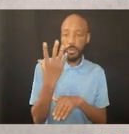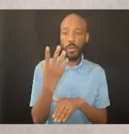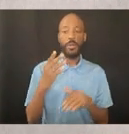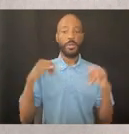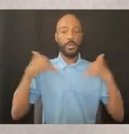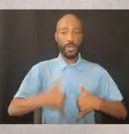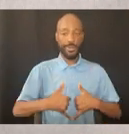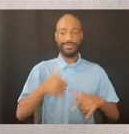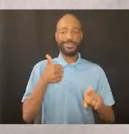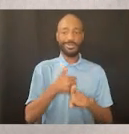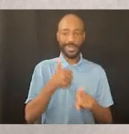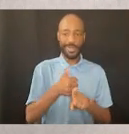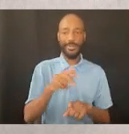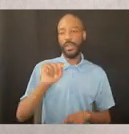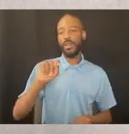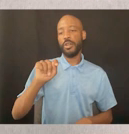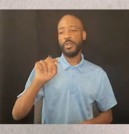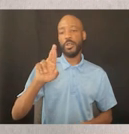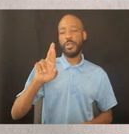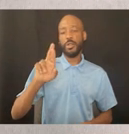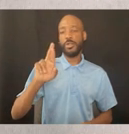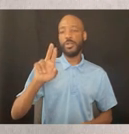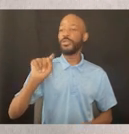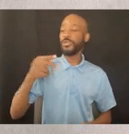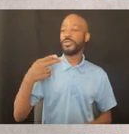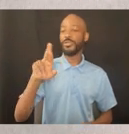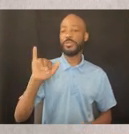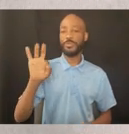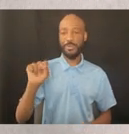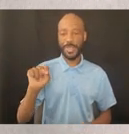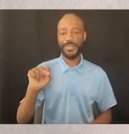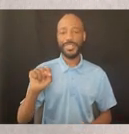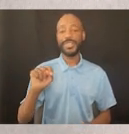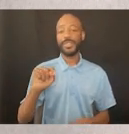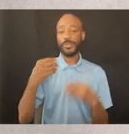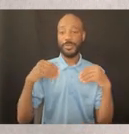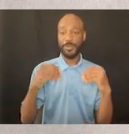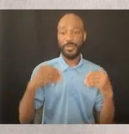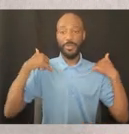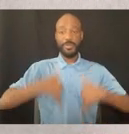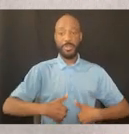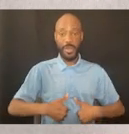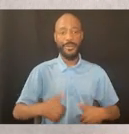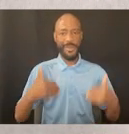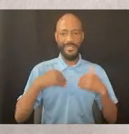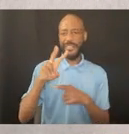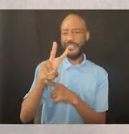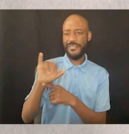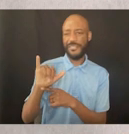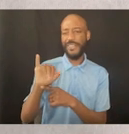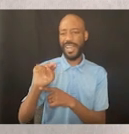2023. It is a thrift store coat augmented with thread, leather, vinyl, plastic gold spikes, metal mask,